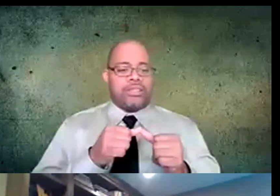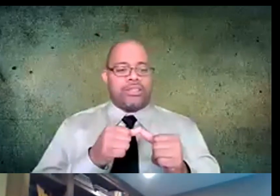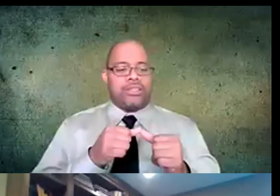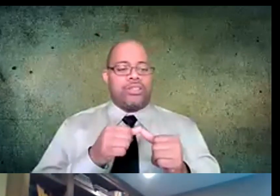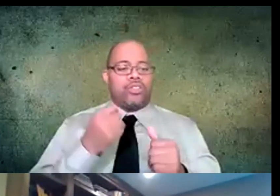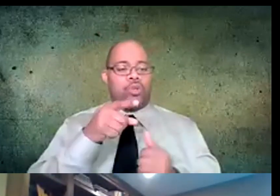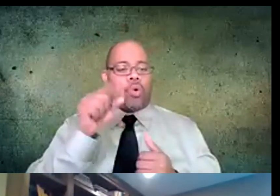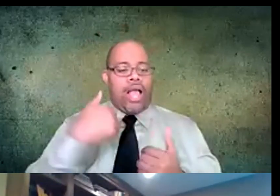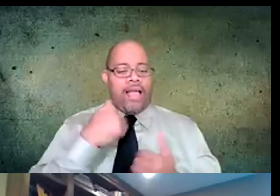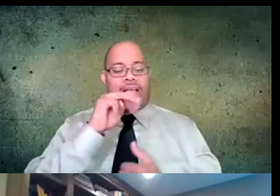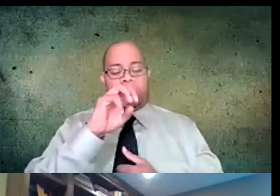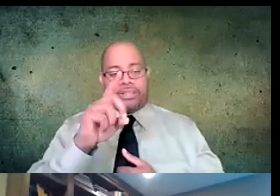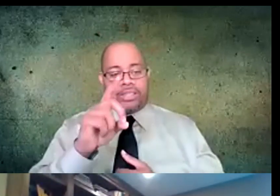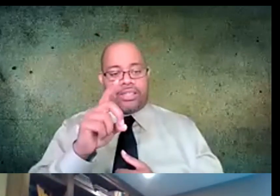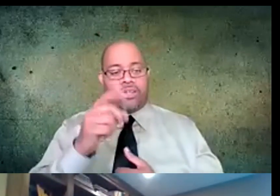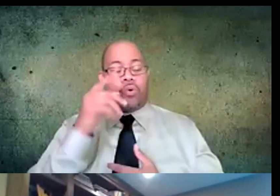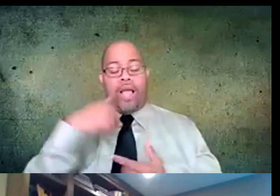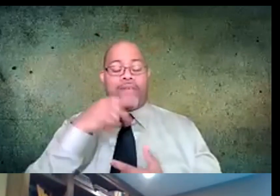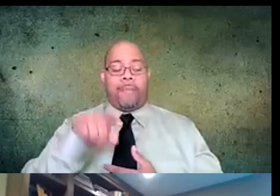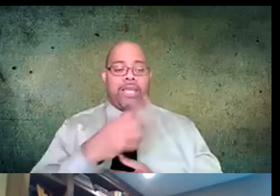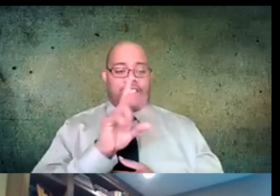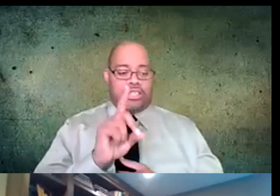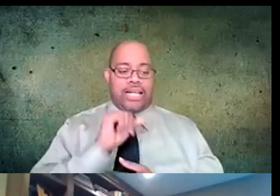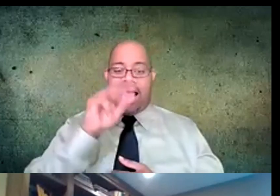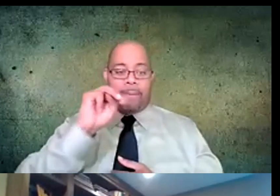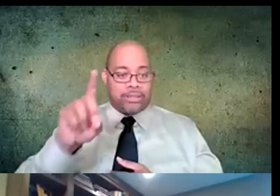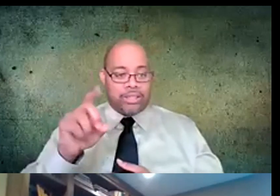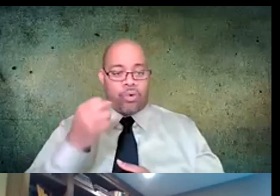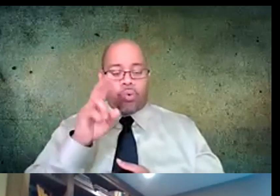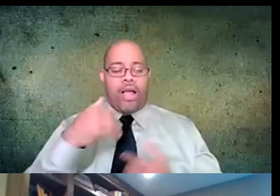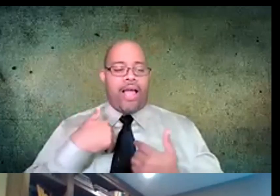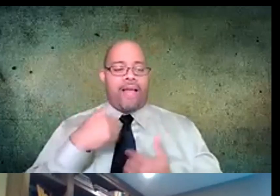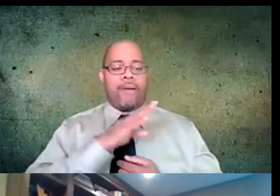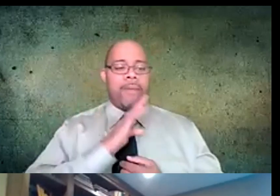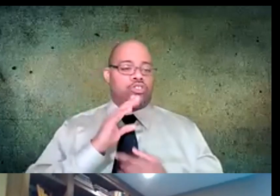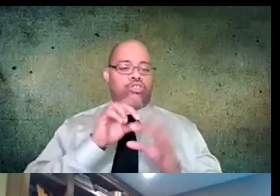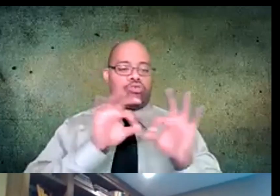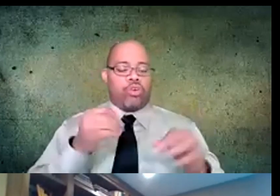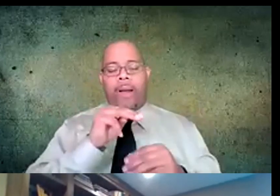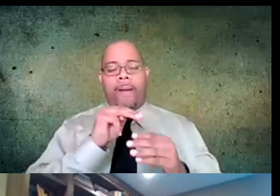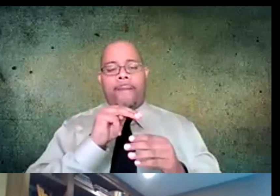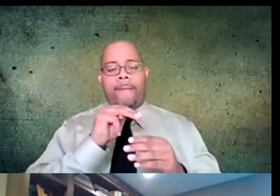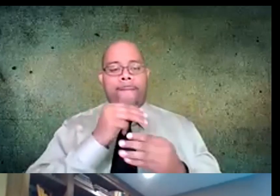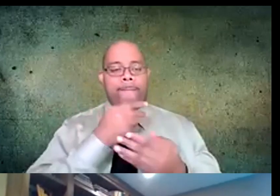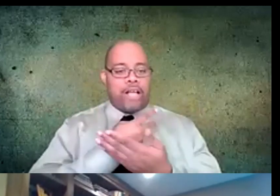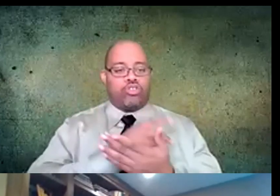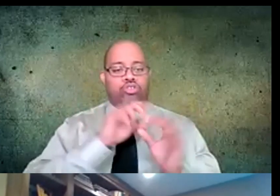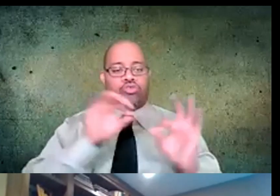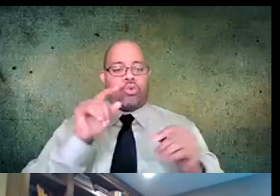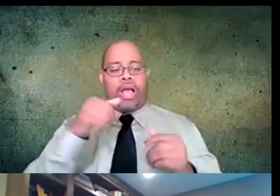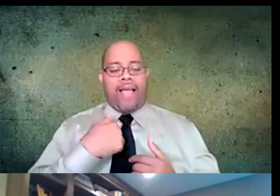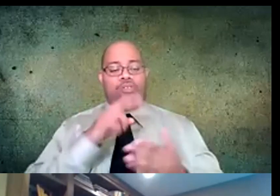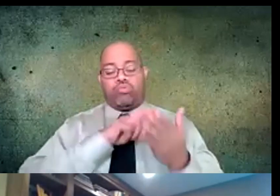you only have an MD, if you only have a PhD, not an MD, or if you have a bachelor degree or master degree and have only had